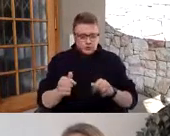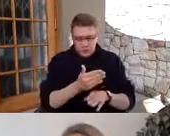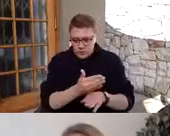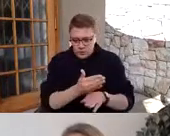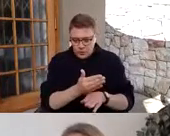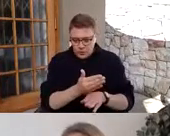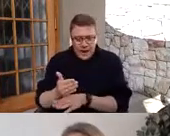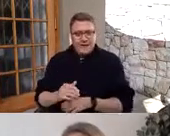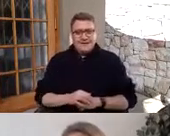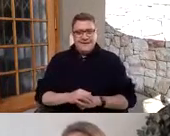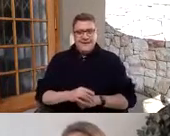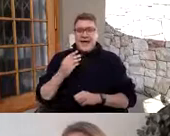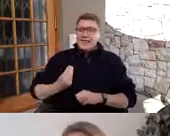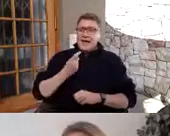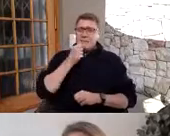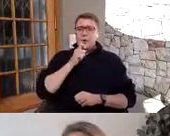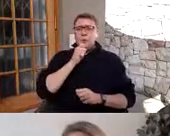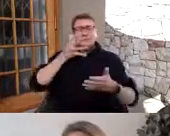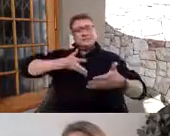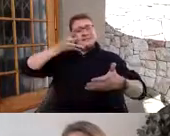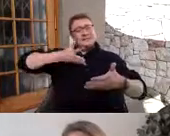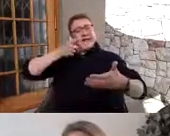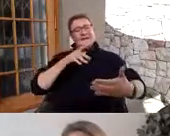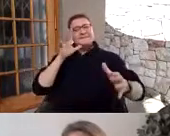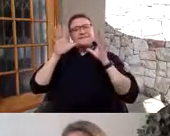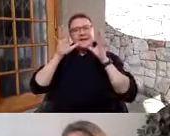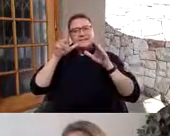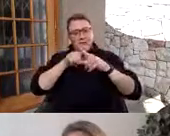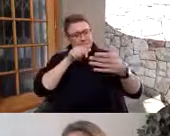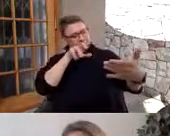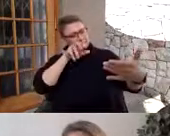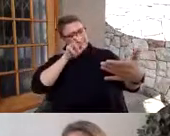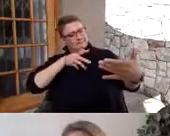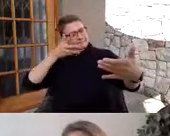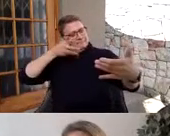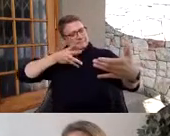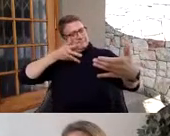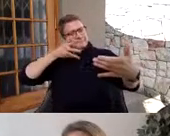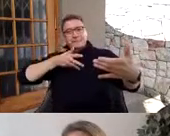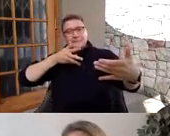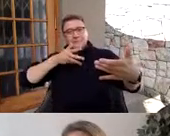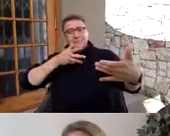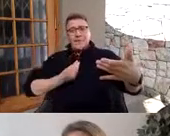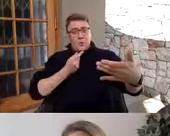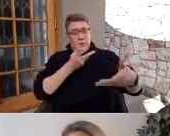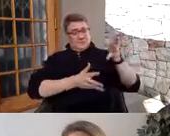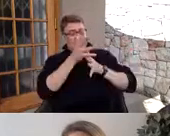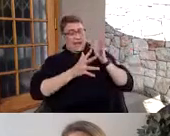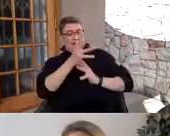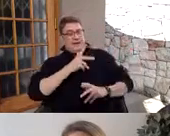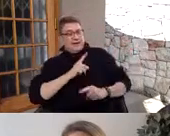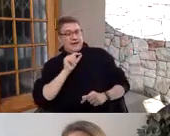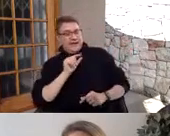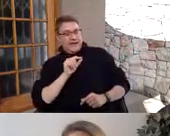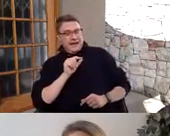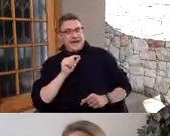man uses sign language on a FaceTime call. You can catch up with friends. A young woman signs back. Now a family picnics. Ready? You can capture a moment